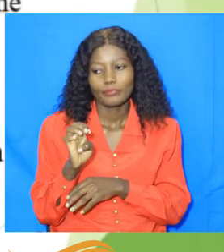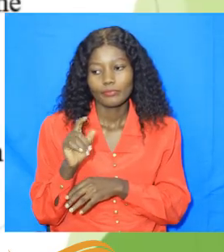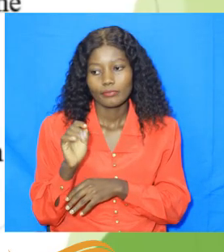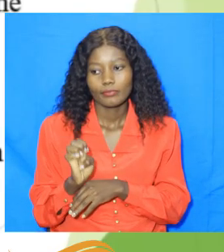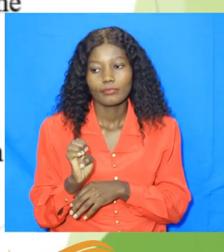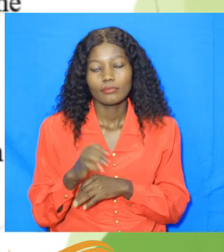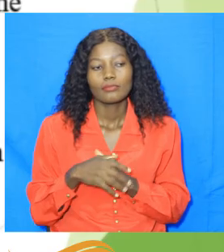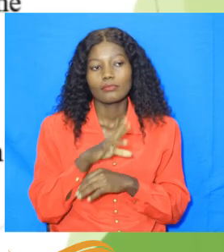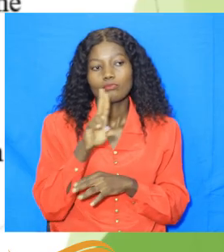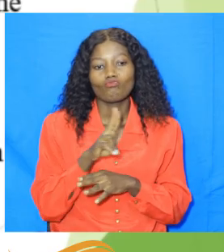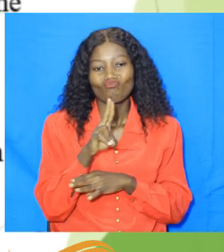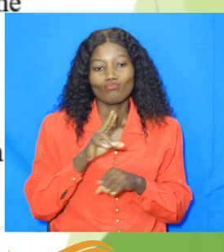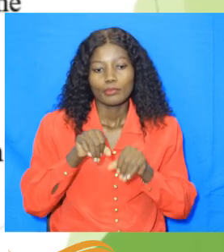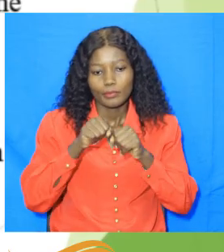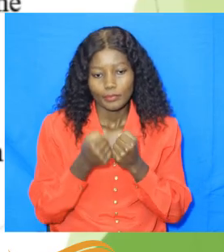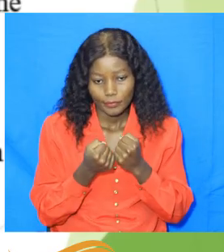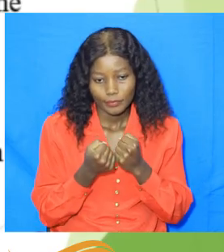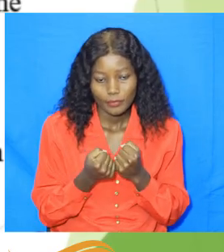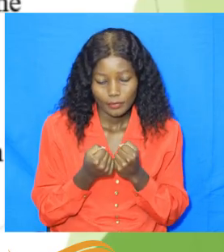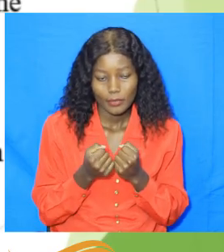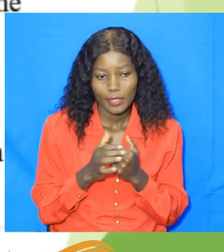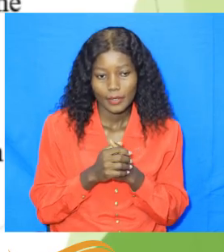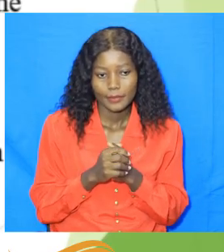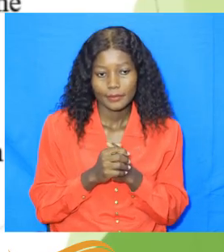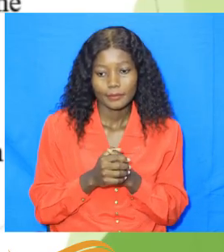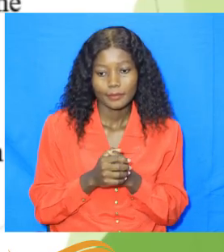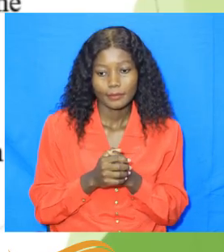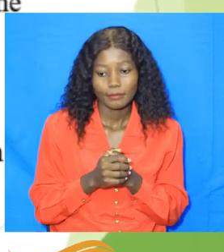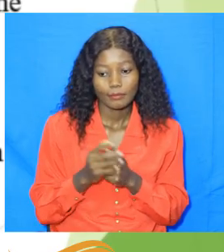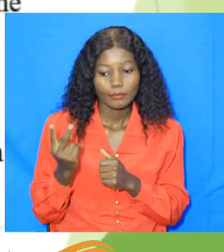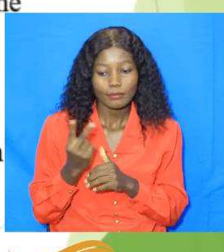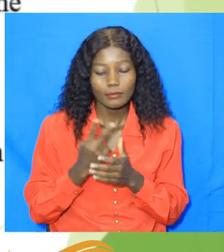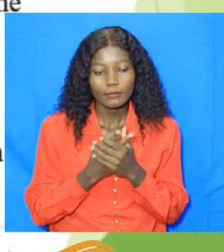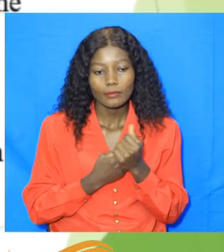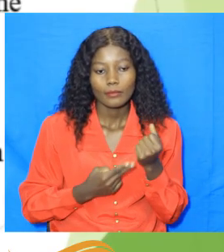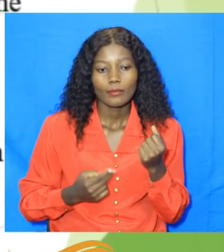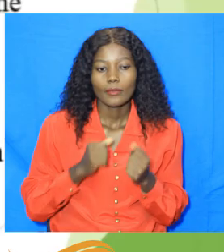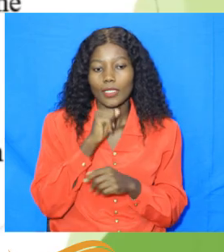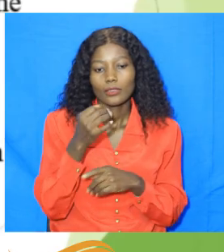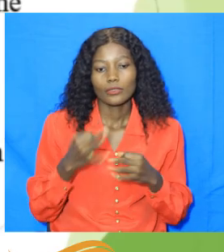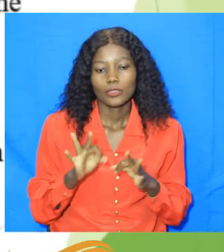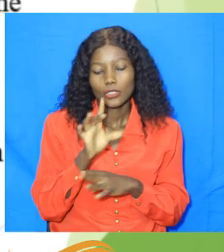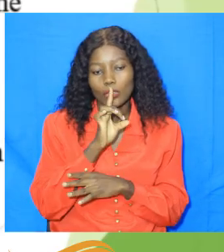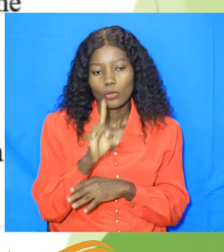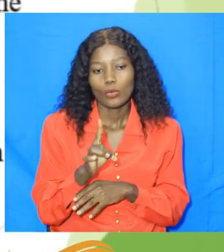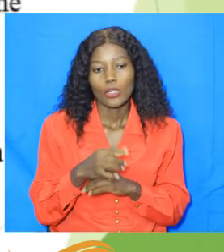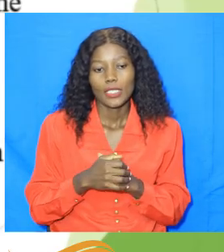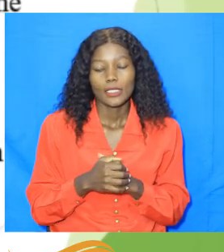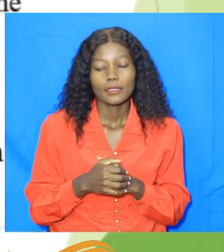breaking up a clinch. So those are informal warnings. So